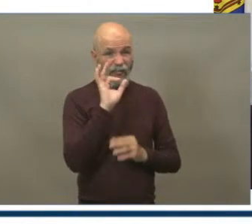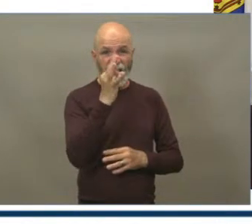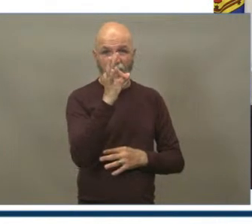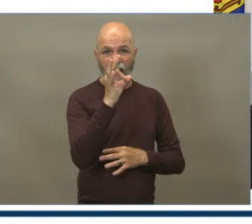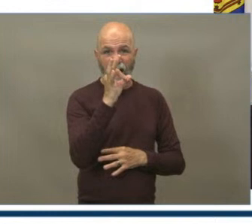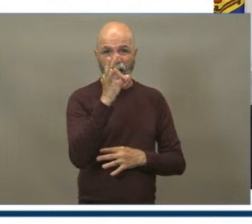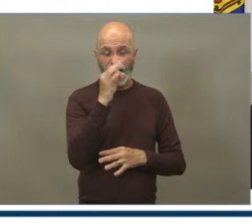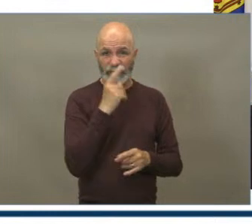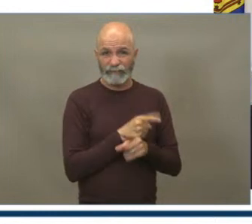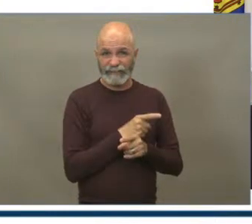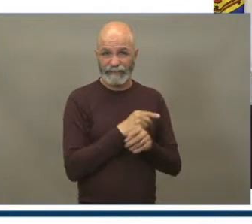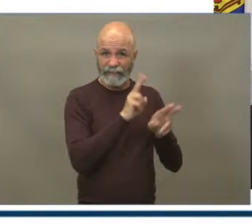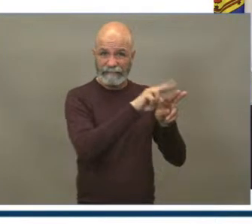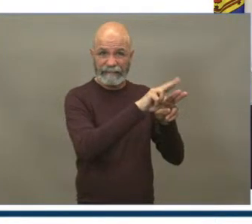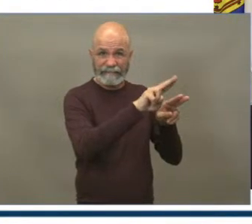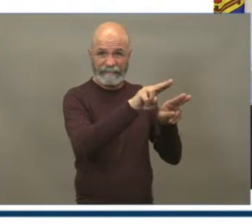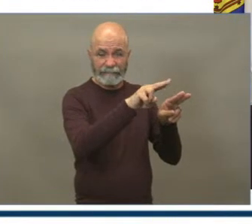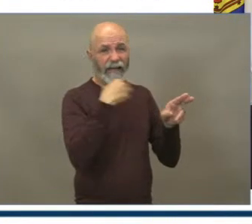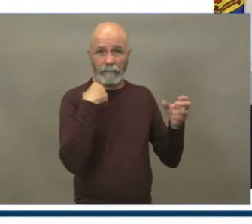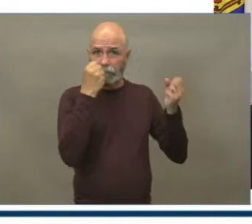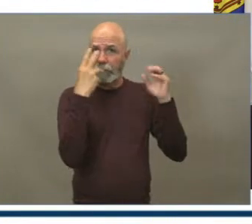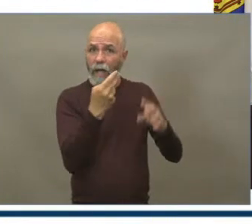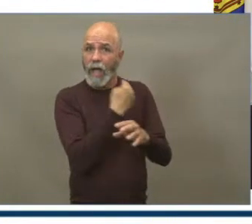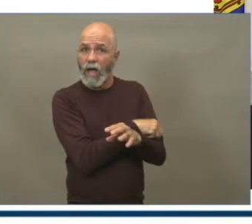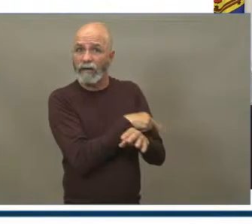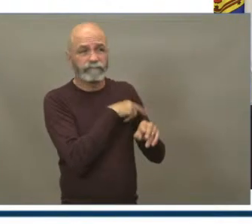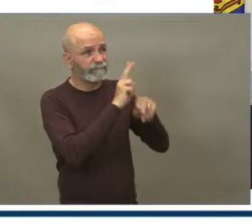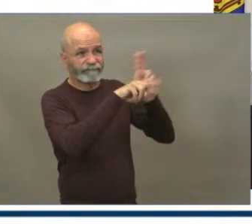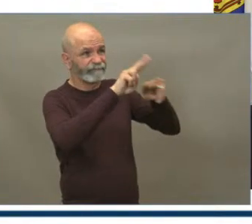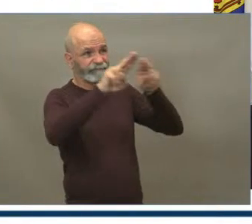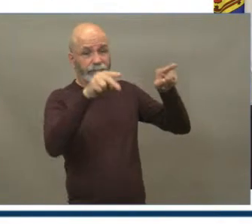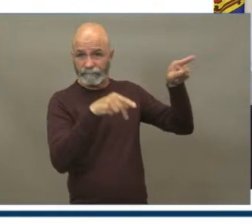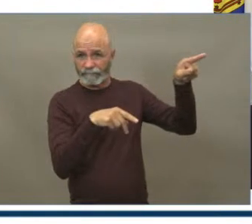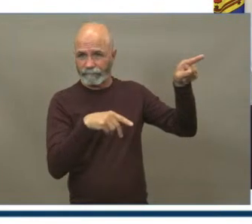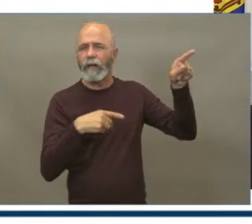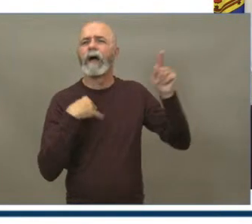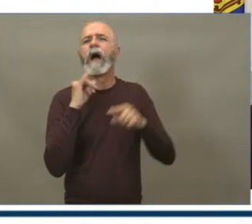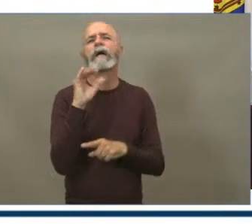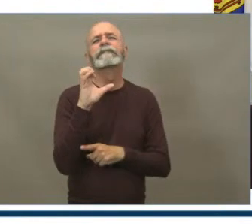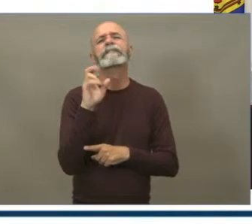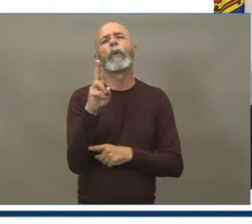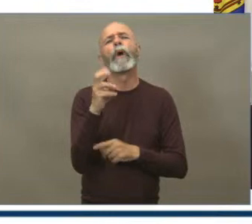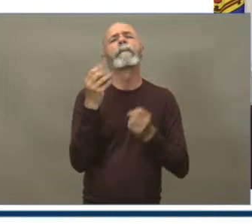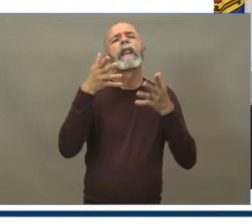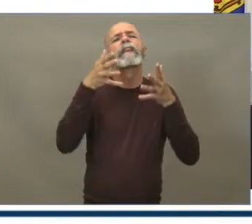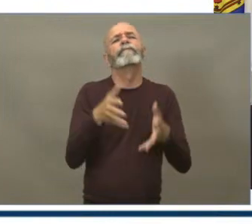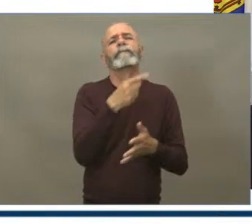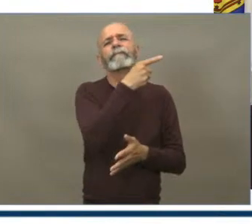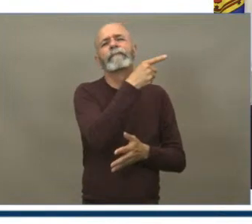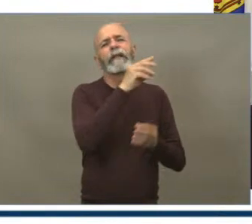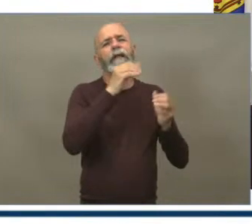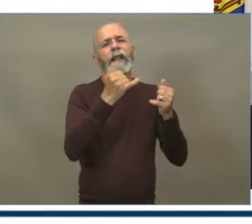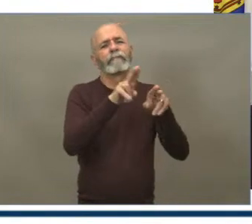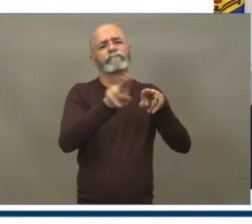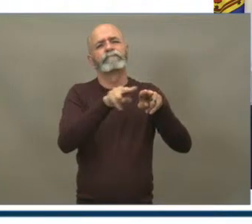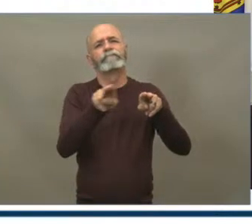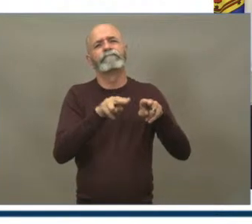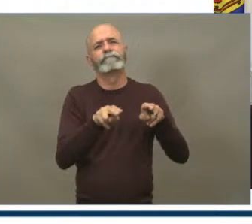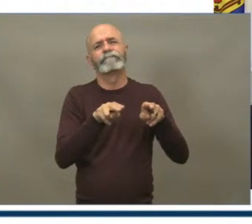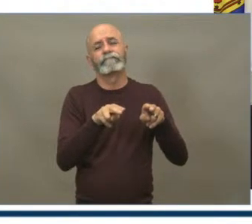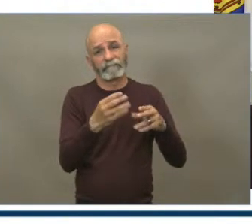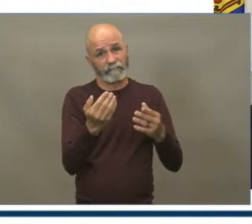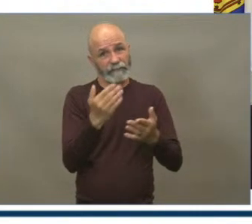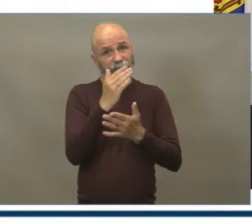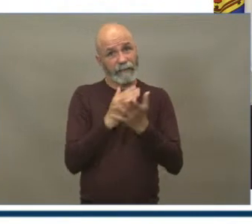hospital. What is our ICU capacity right now? How many ventilators? Can you say whether anyone is on a